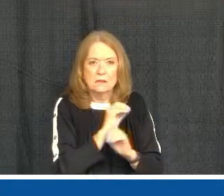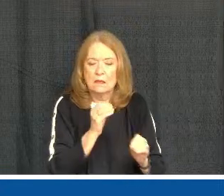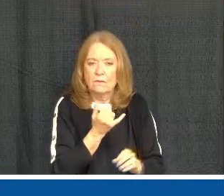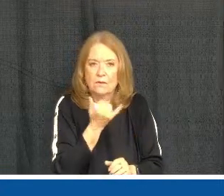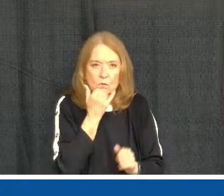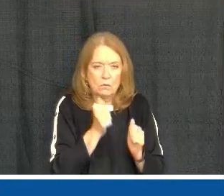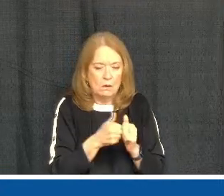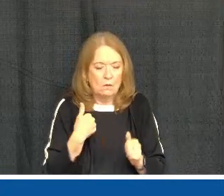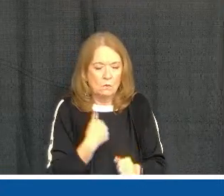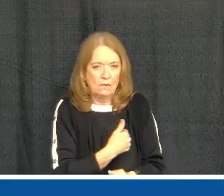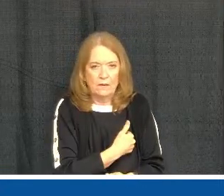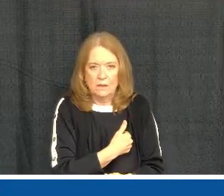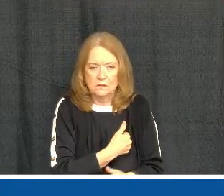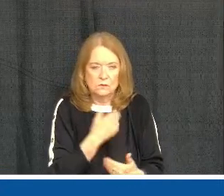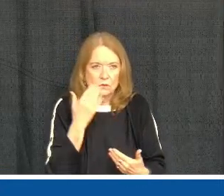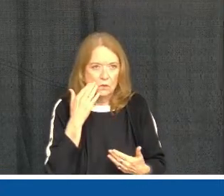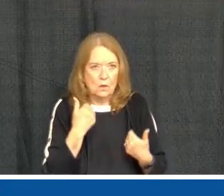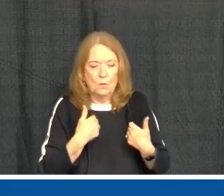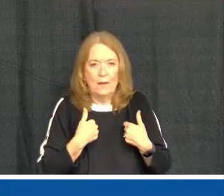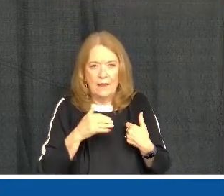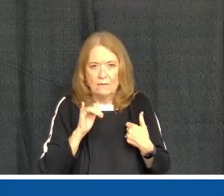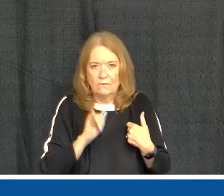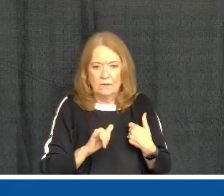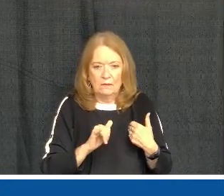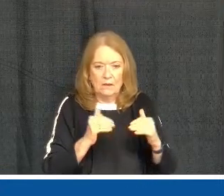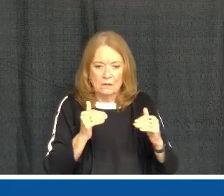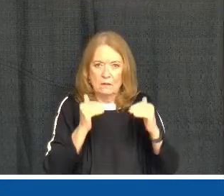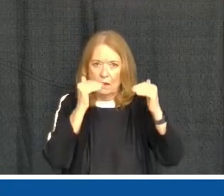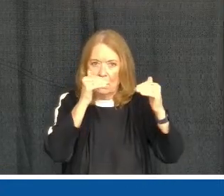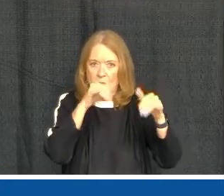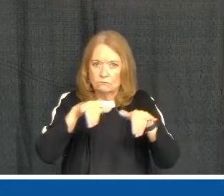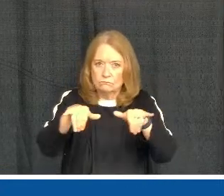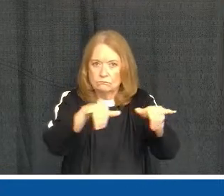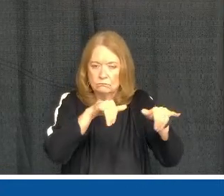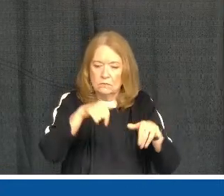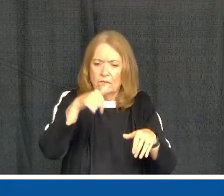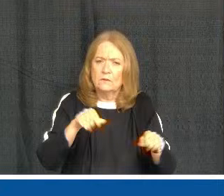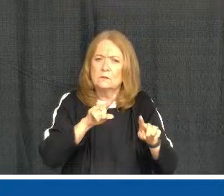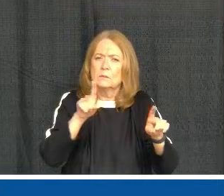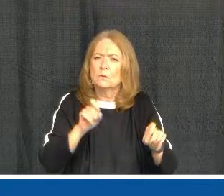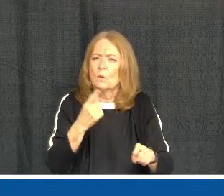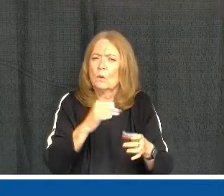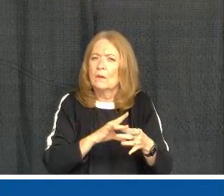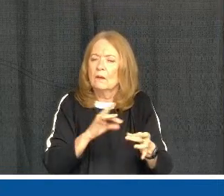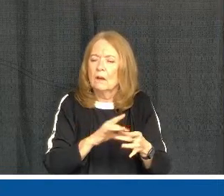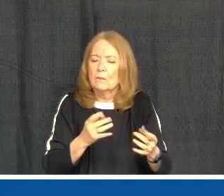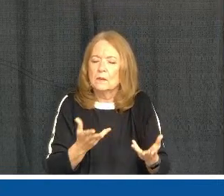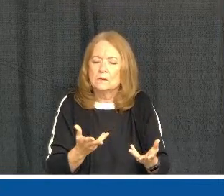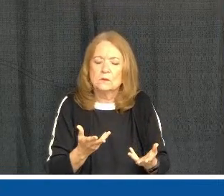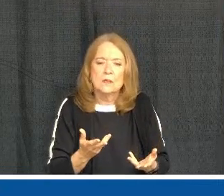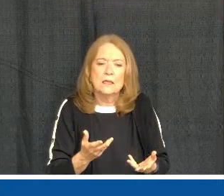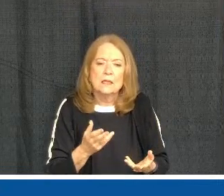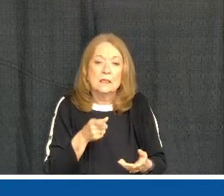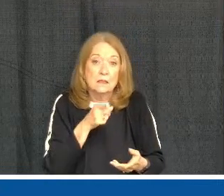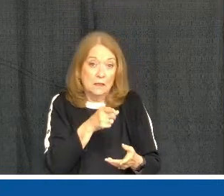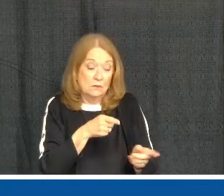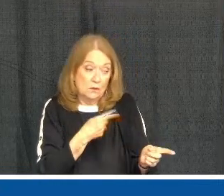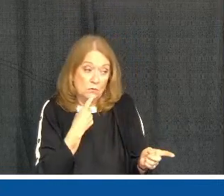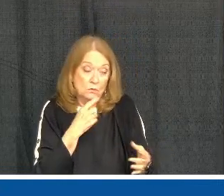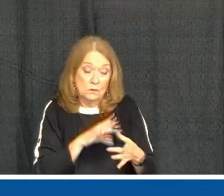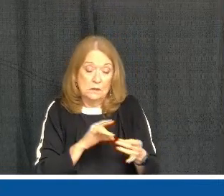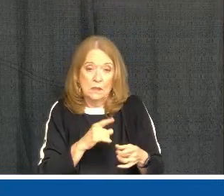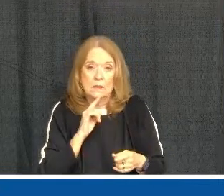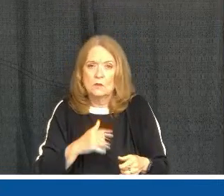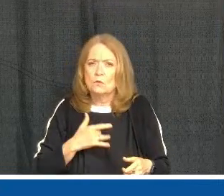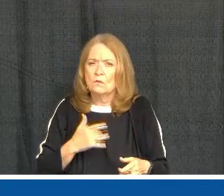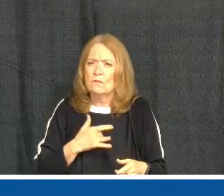with us, having that bar higher. Because, and actually, I guess this would be a question. One of the comments was, that you've made is that you feel as